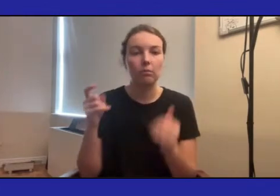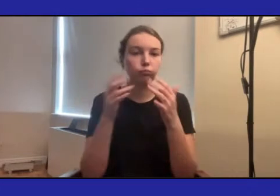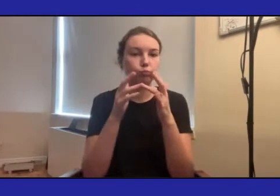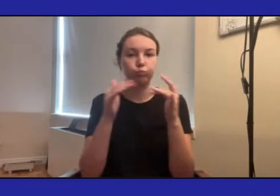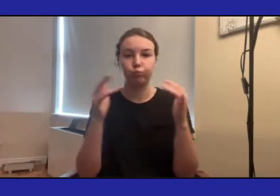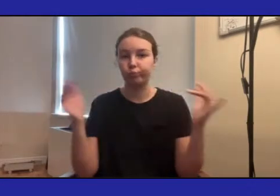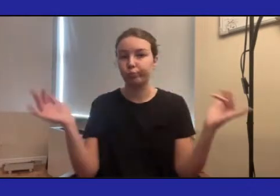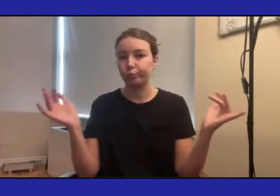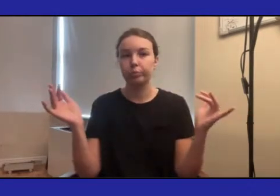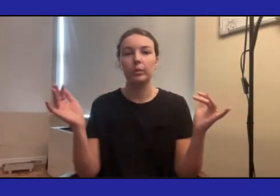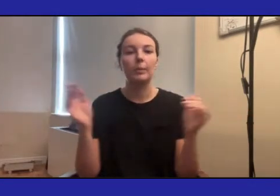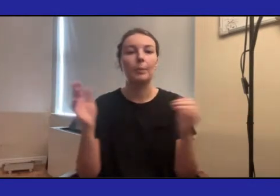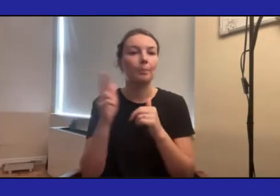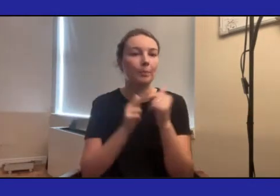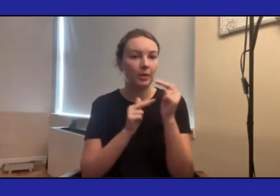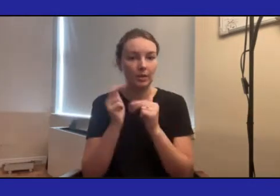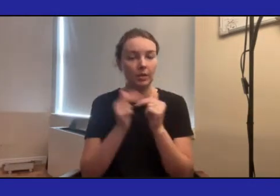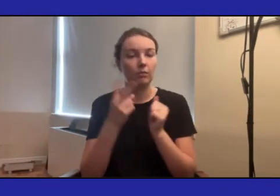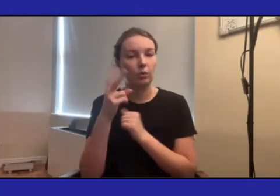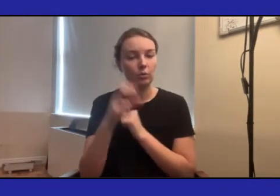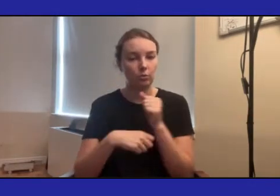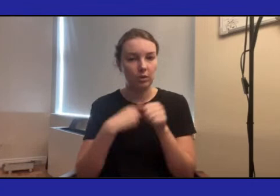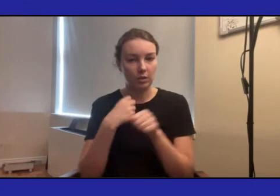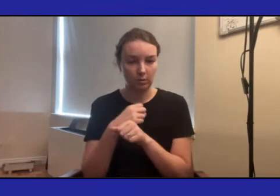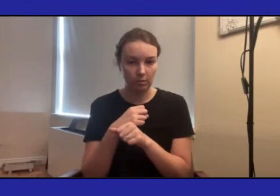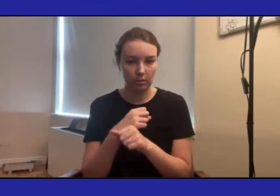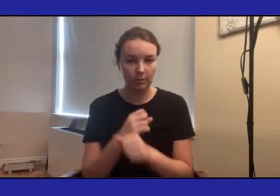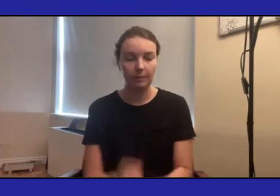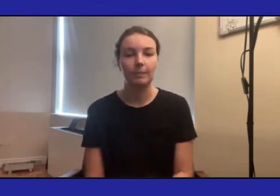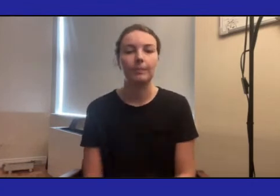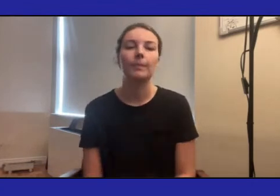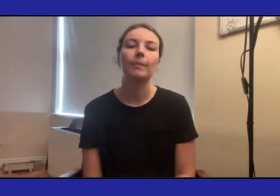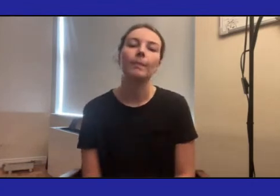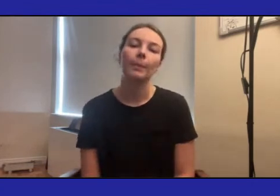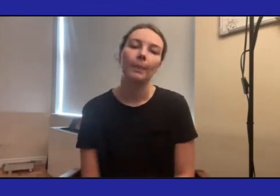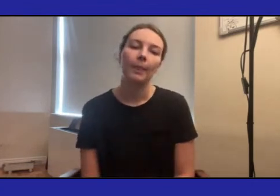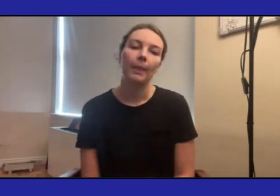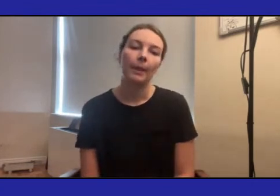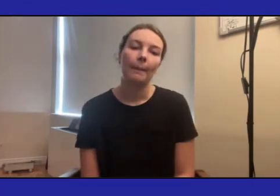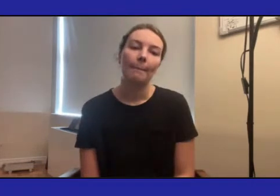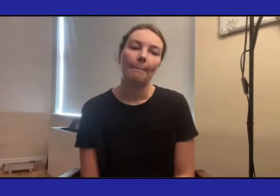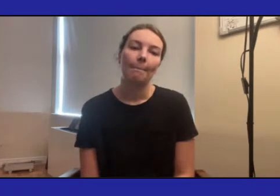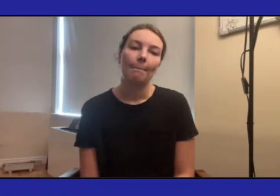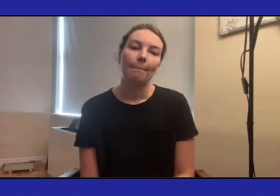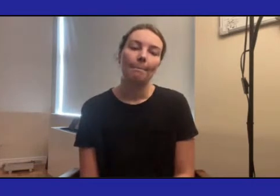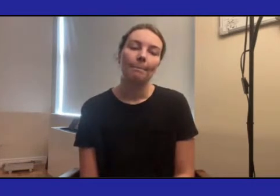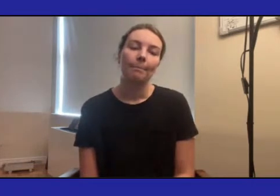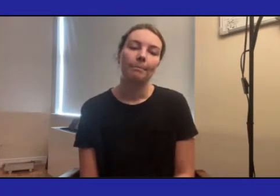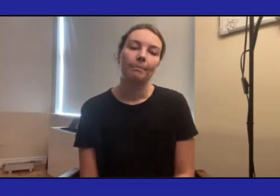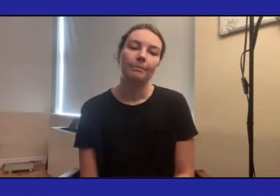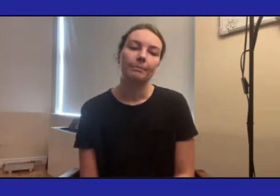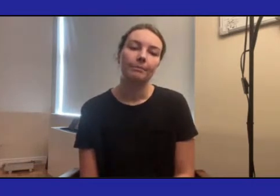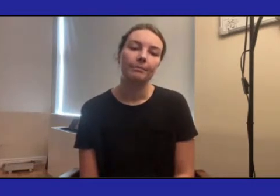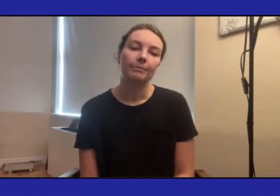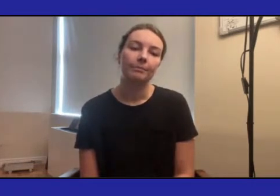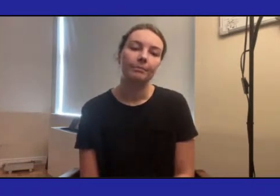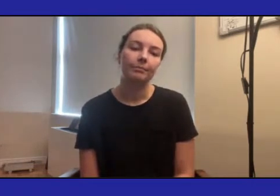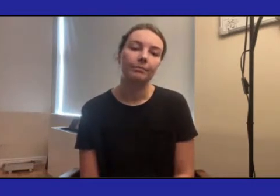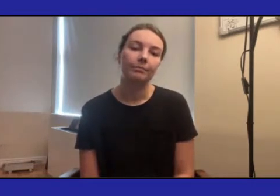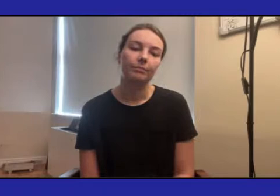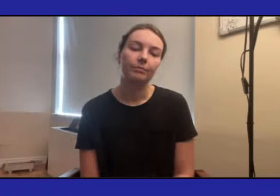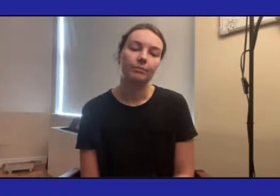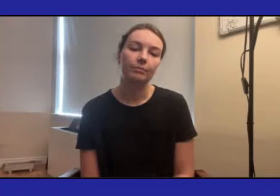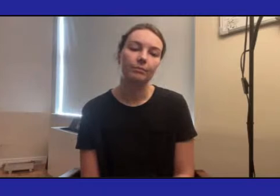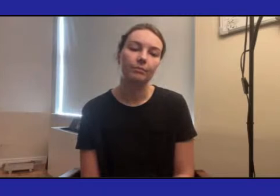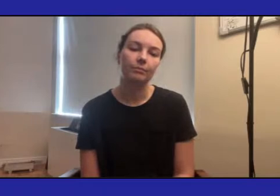the term of 2 years. And with that, I'll hand over the presentation to Menji and Oscar. Thank you. but Menji can